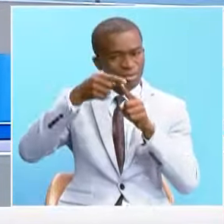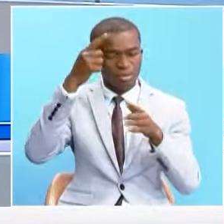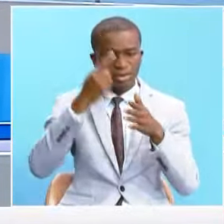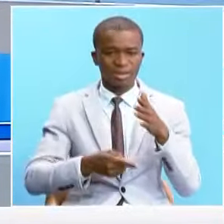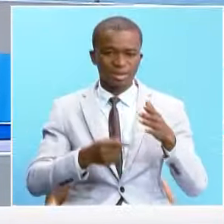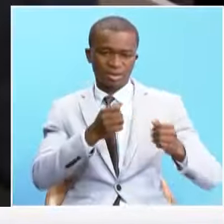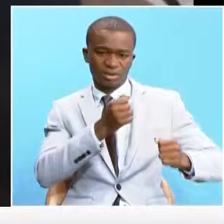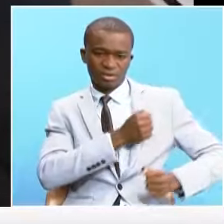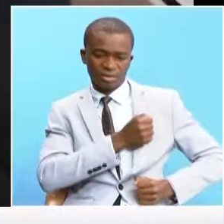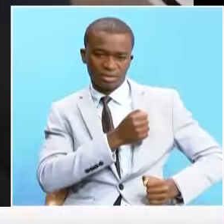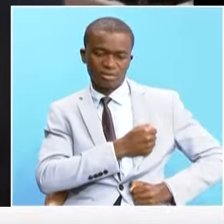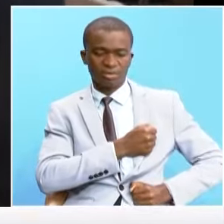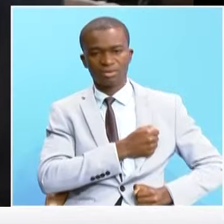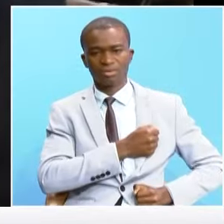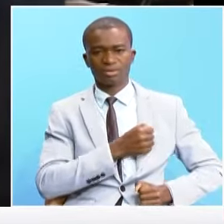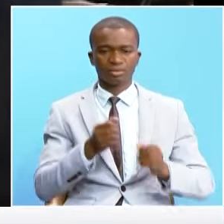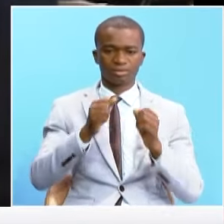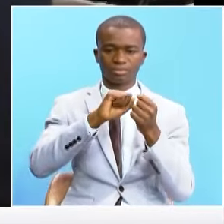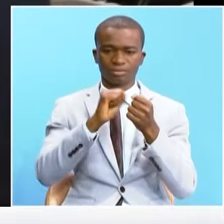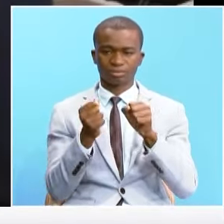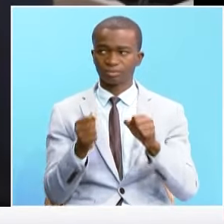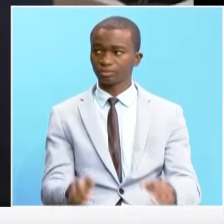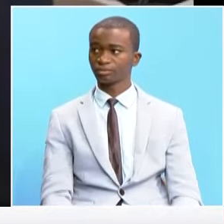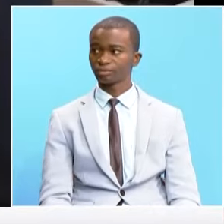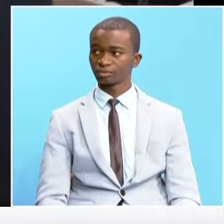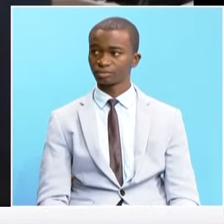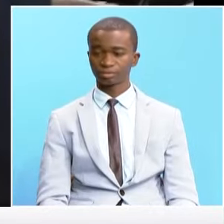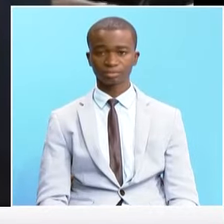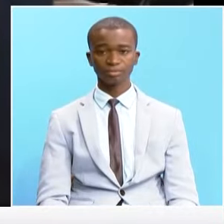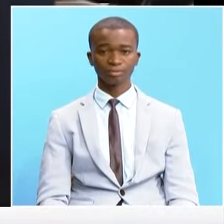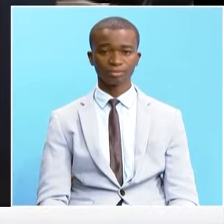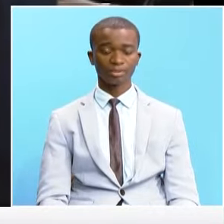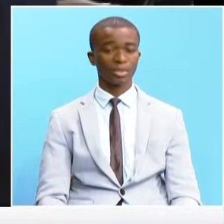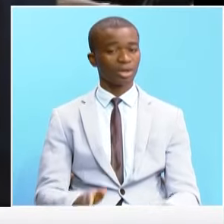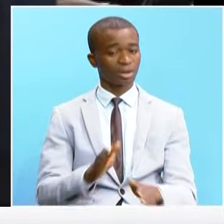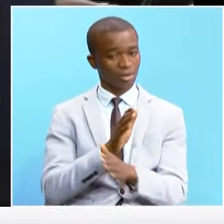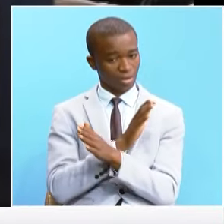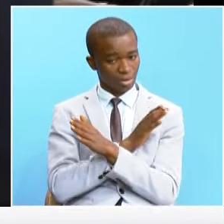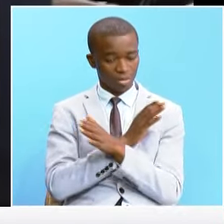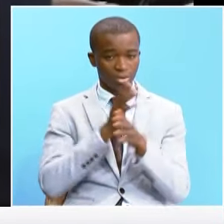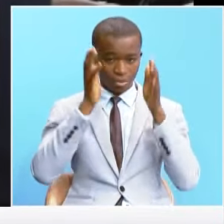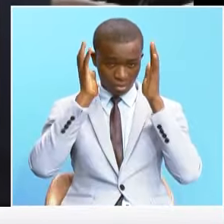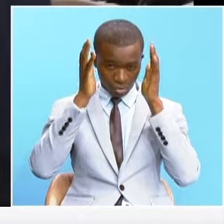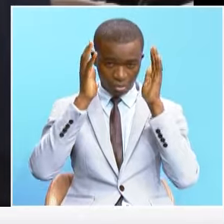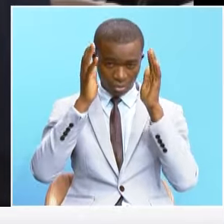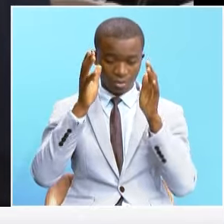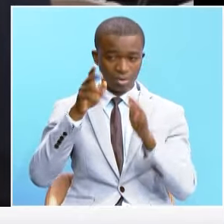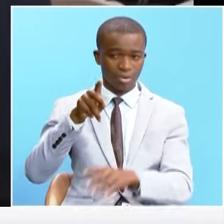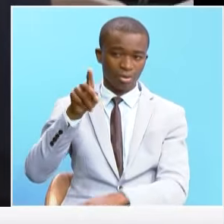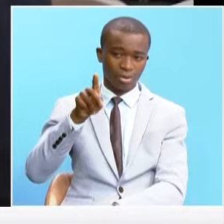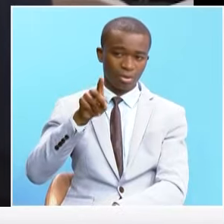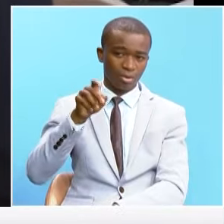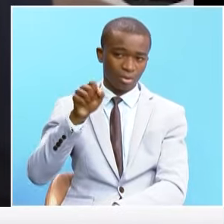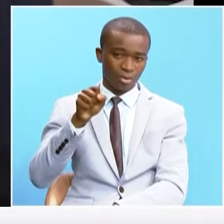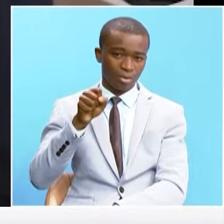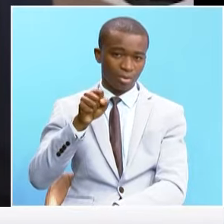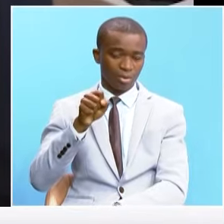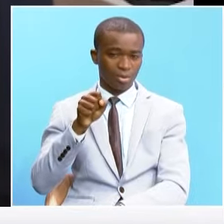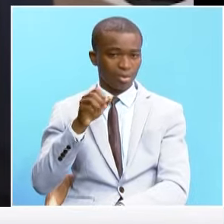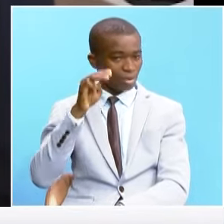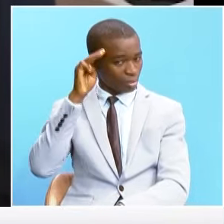on defense and security. The Zambian delegation, led by the Permanent Secretary in the Ministry of Defense, Norman Chipakupaku,